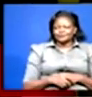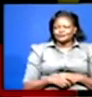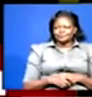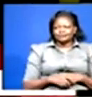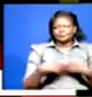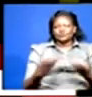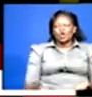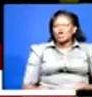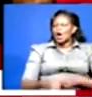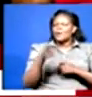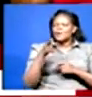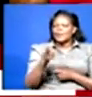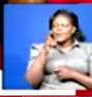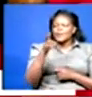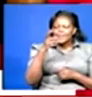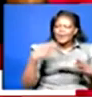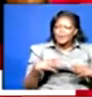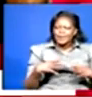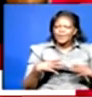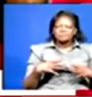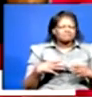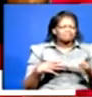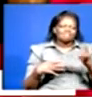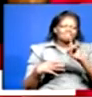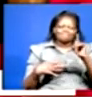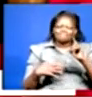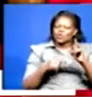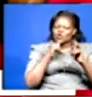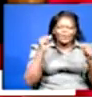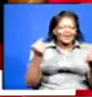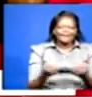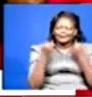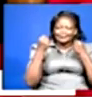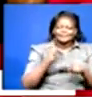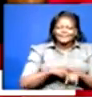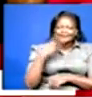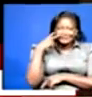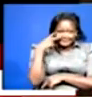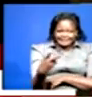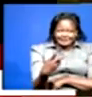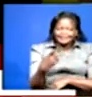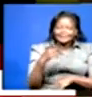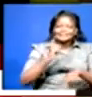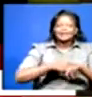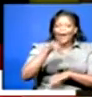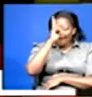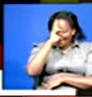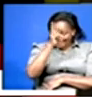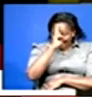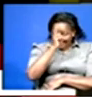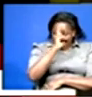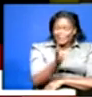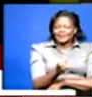kupiga watu risasi, it will not happen under my watch. When any police officer, his life is